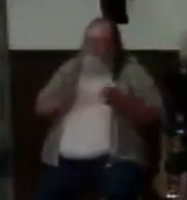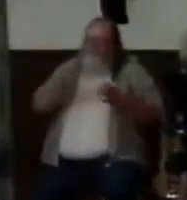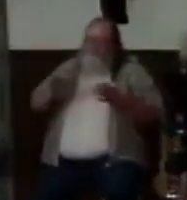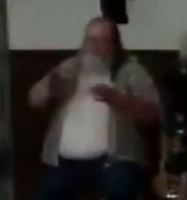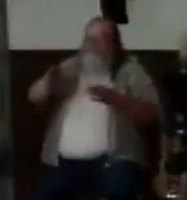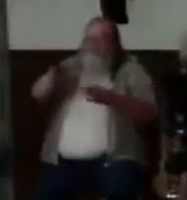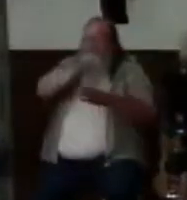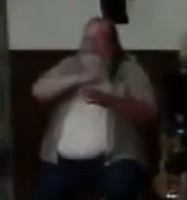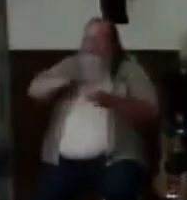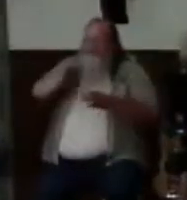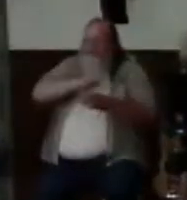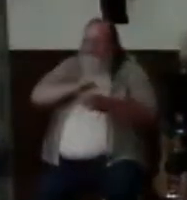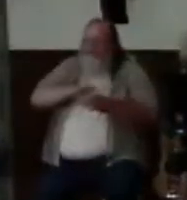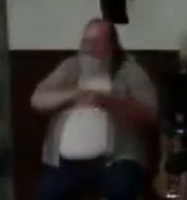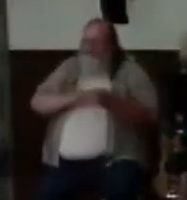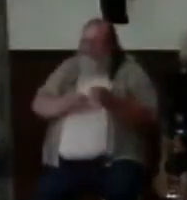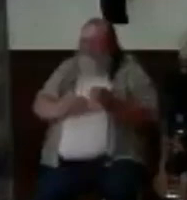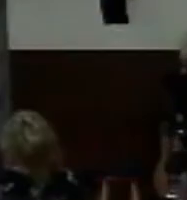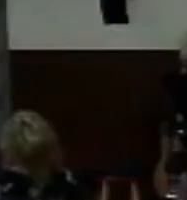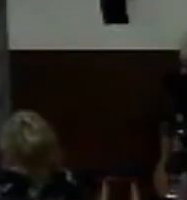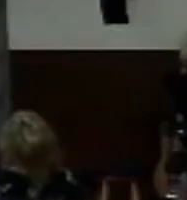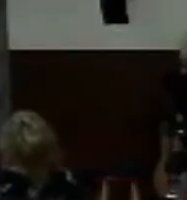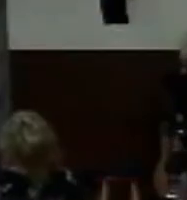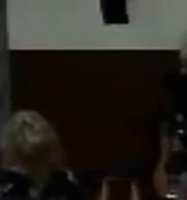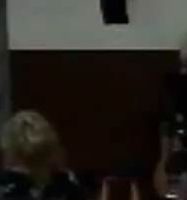altar is open.